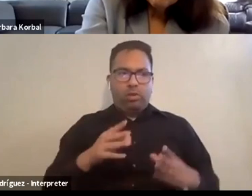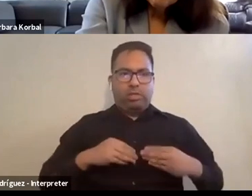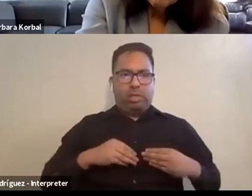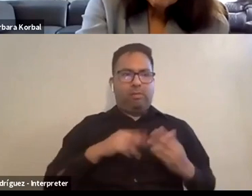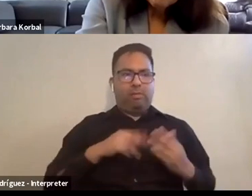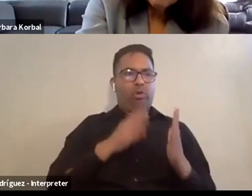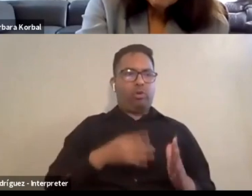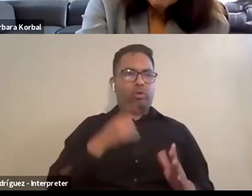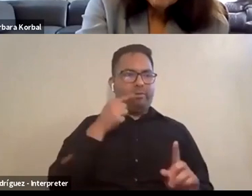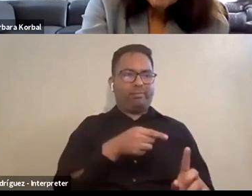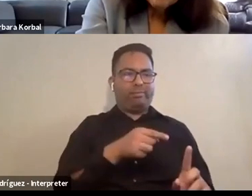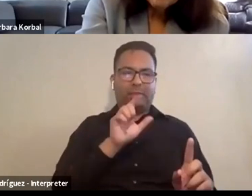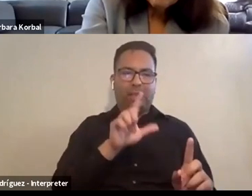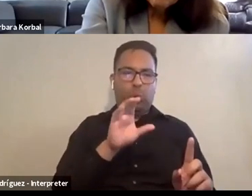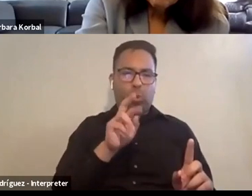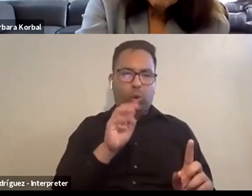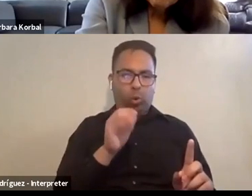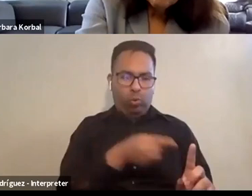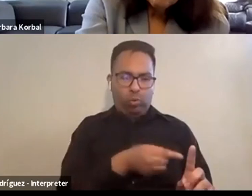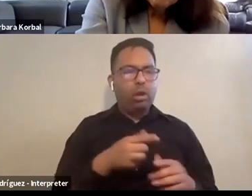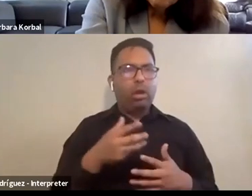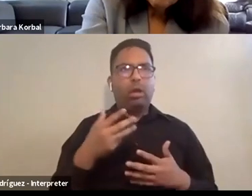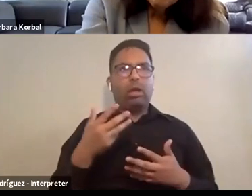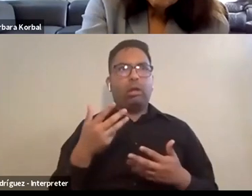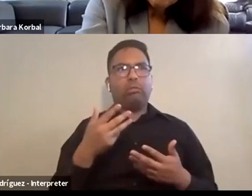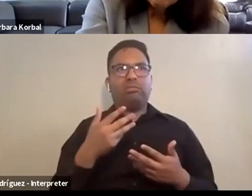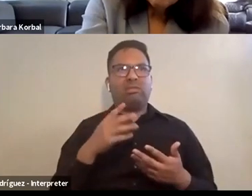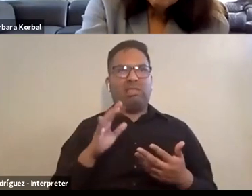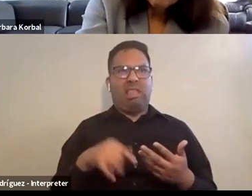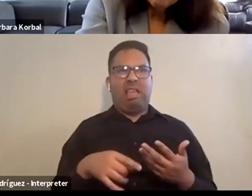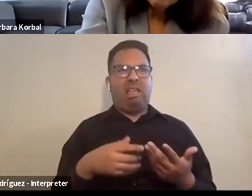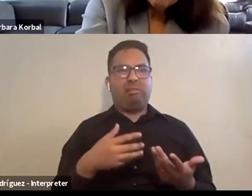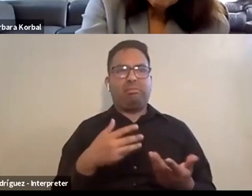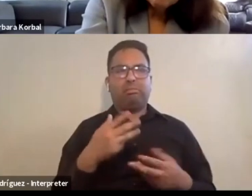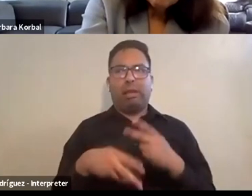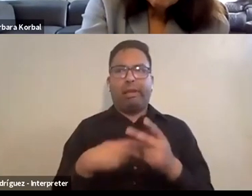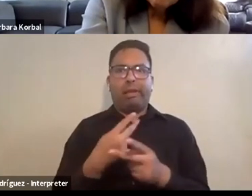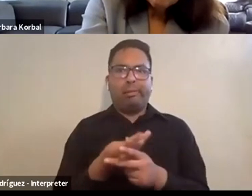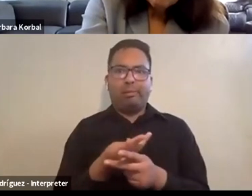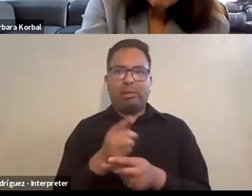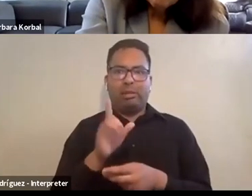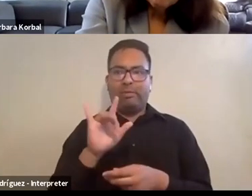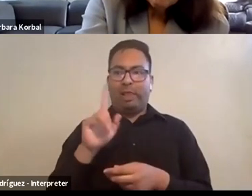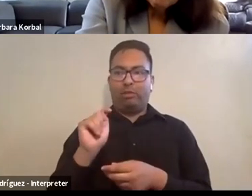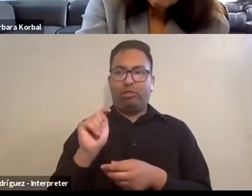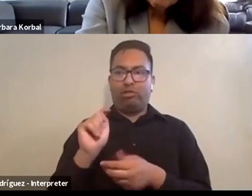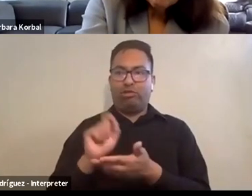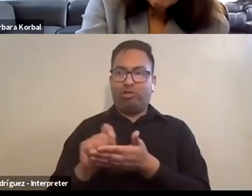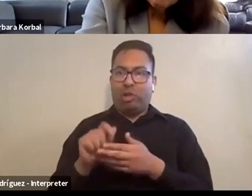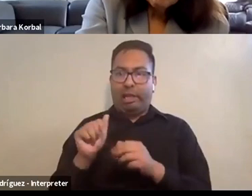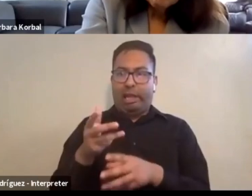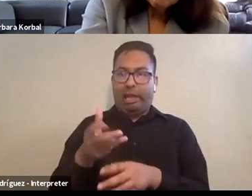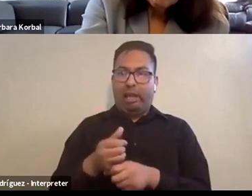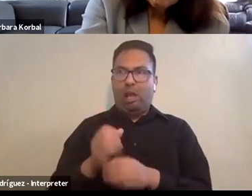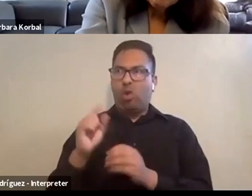Corno, and that you couldn't get that kind of literature anywhere else but in El Corno,